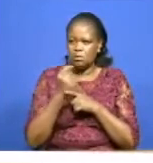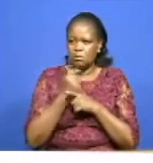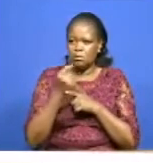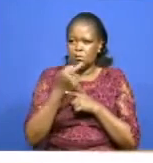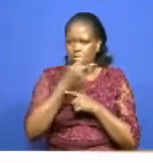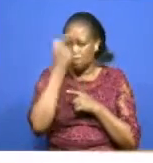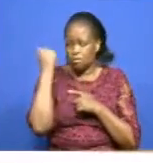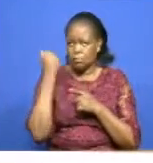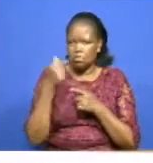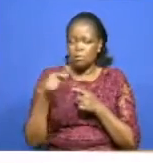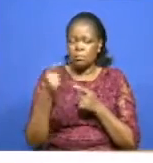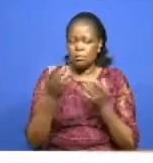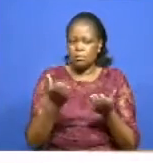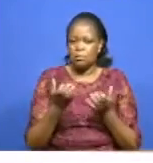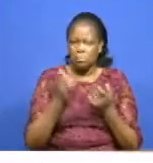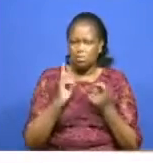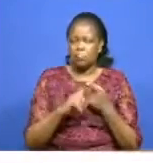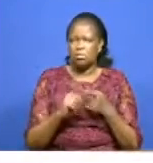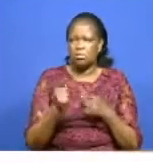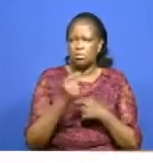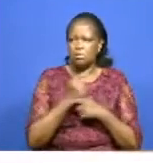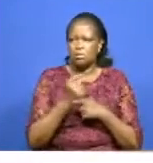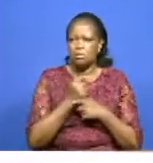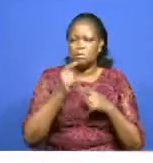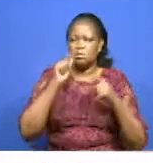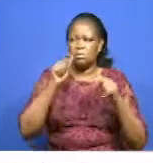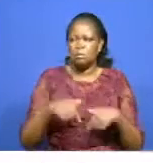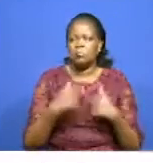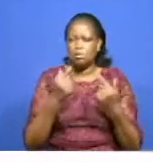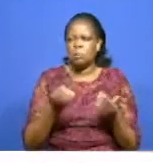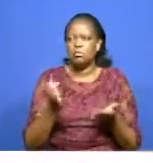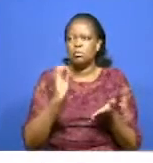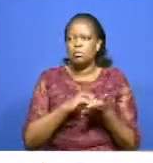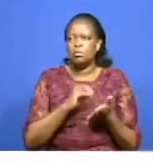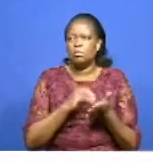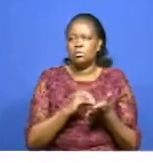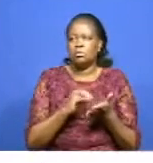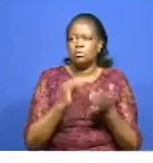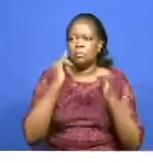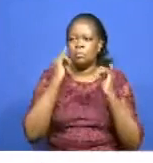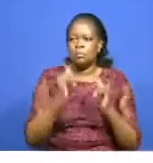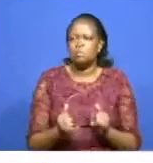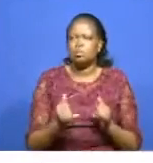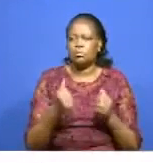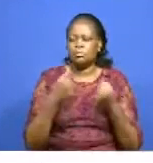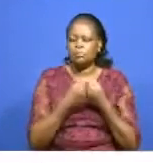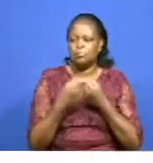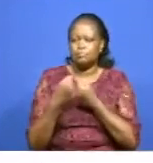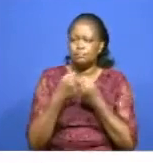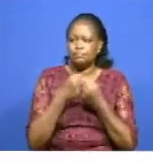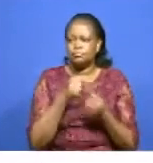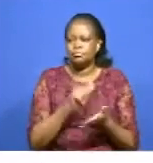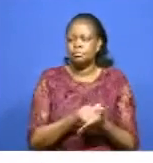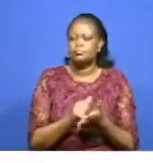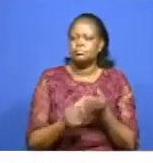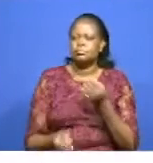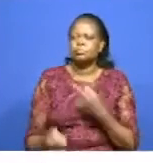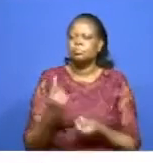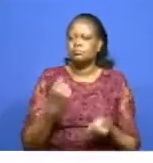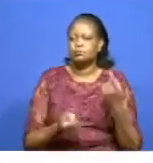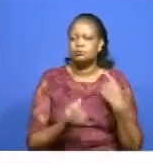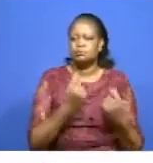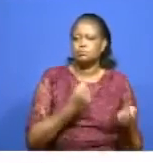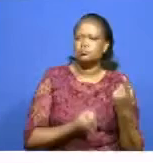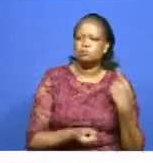need to retrain ourselves in the new challenges that are coming up